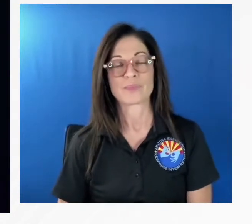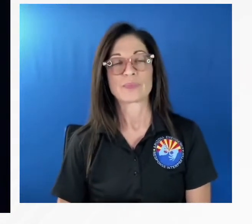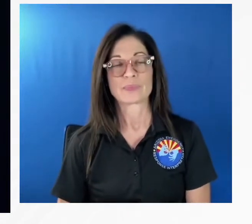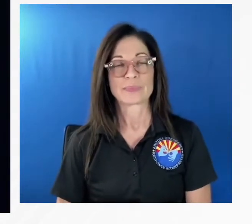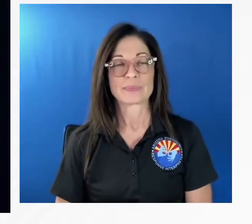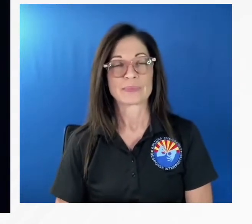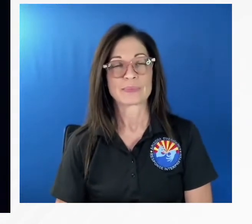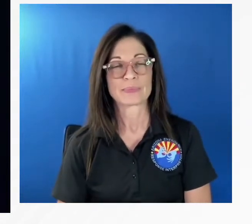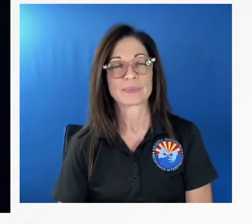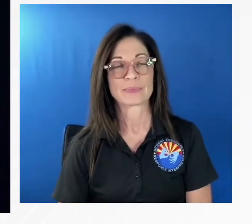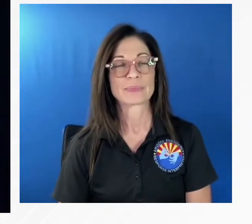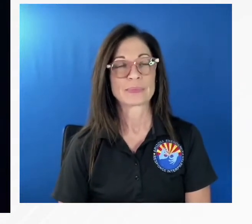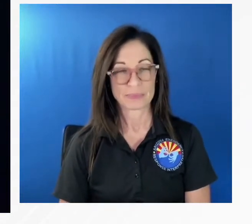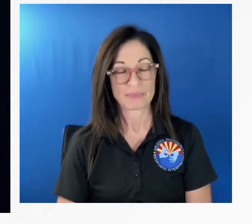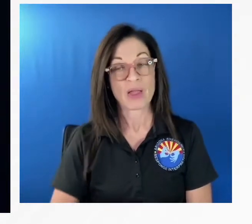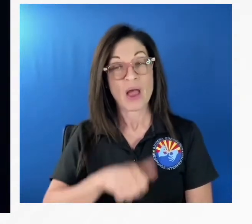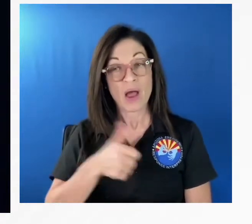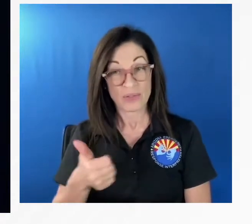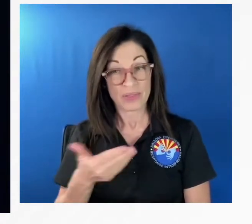about